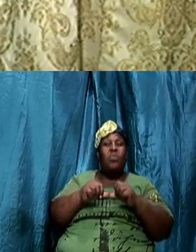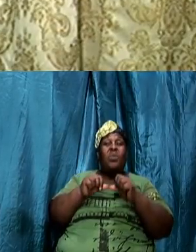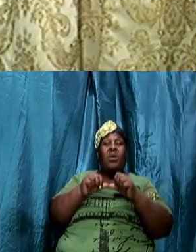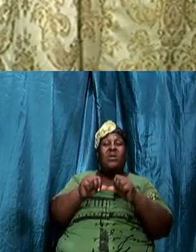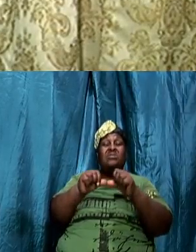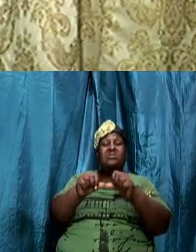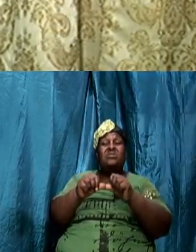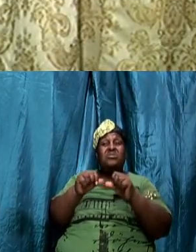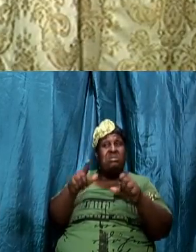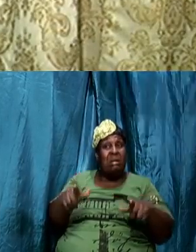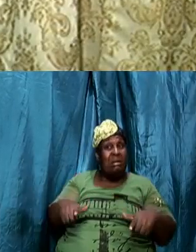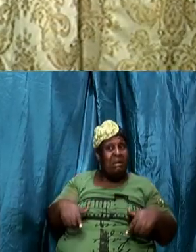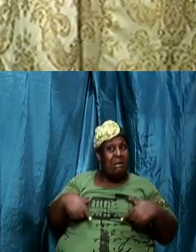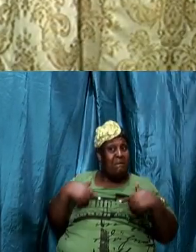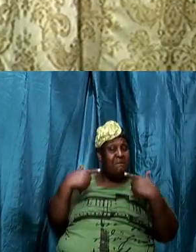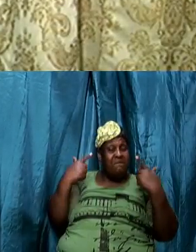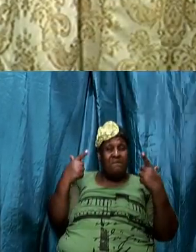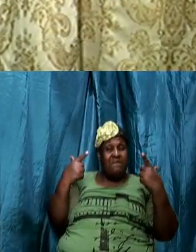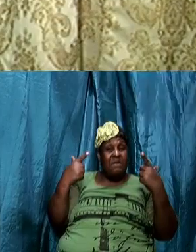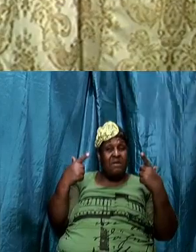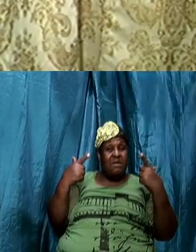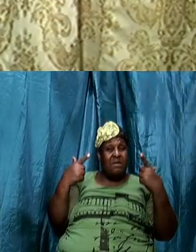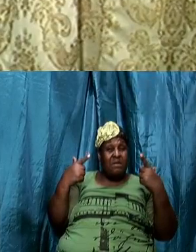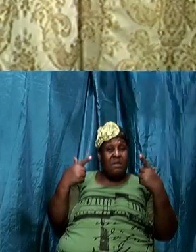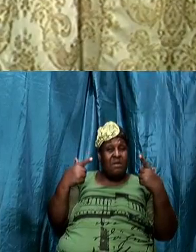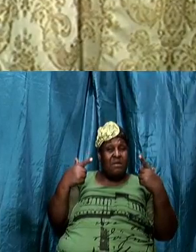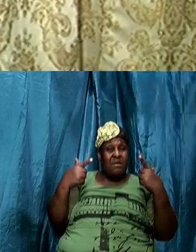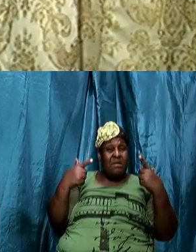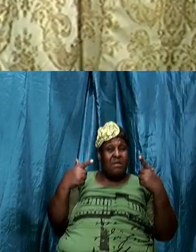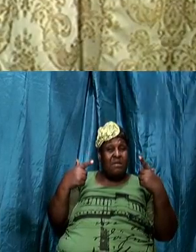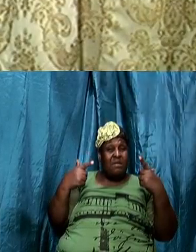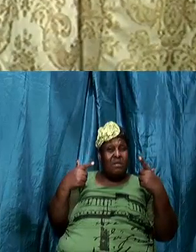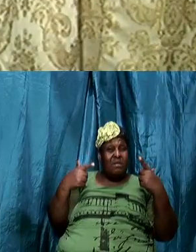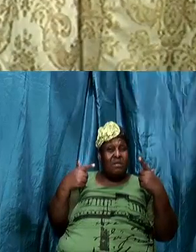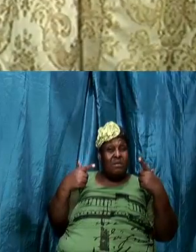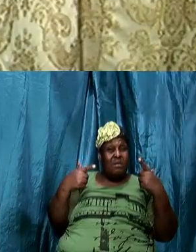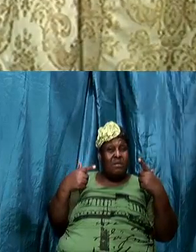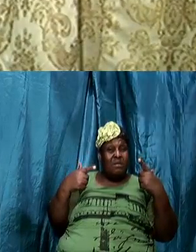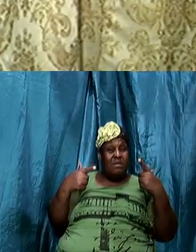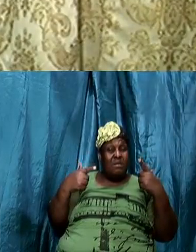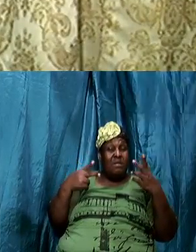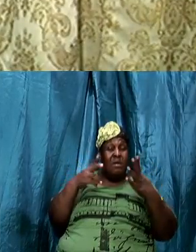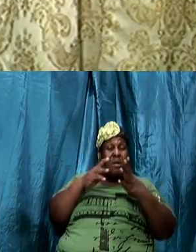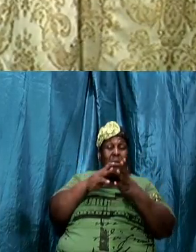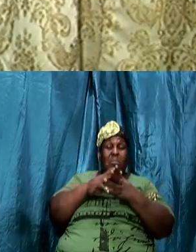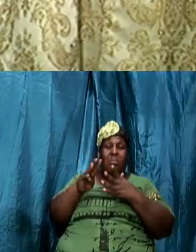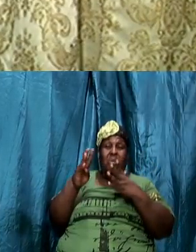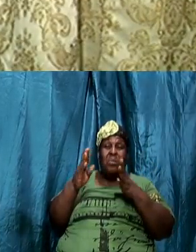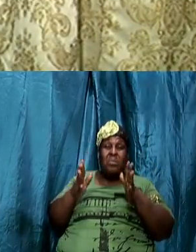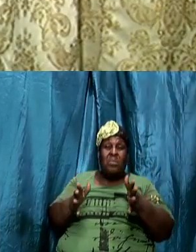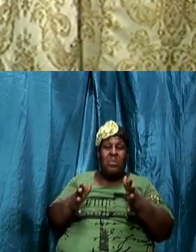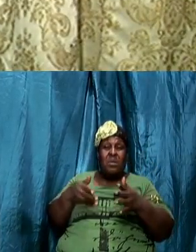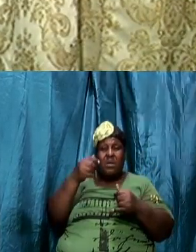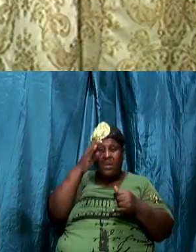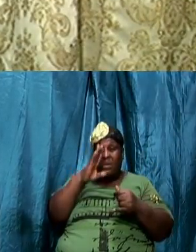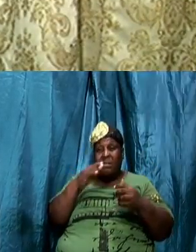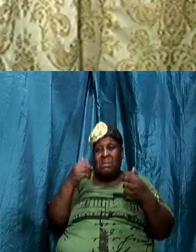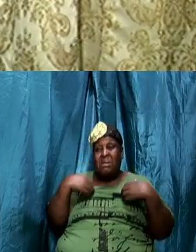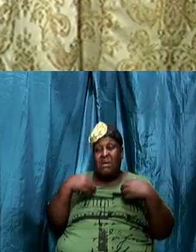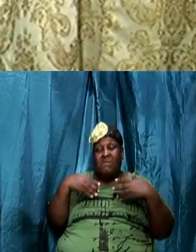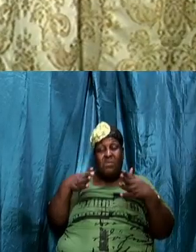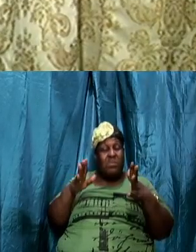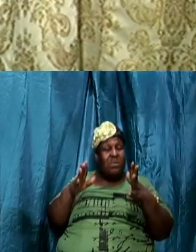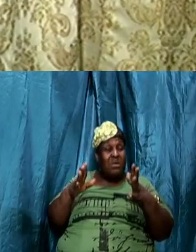our brothers. Oh, you know, people who hate folks are considered murderers. And God have a way to deal with